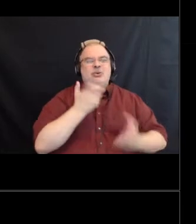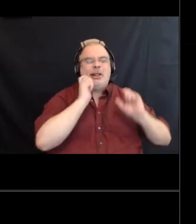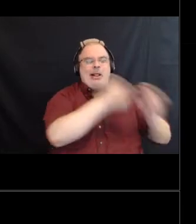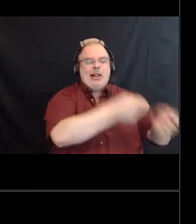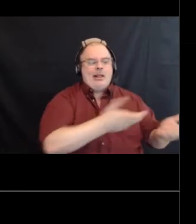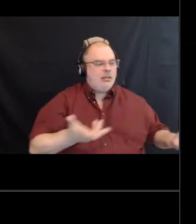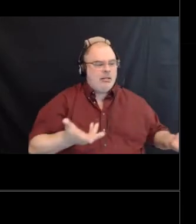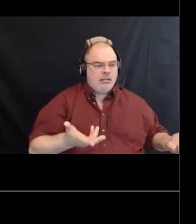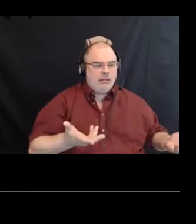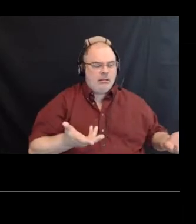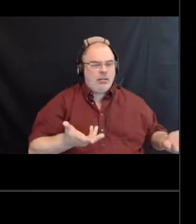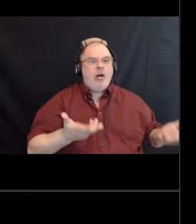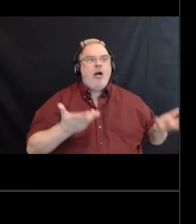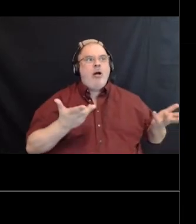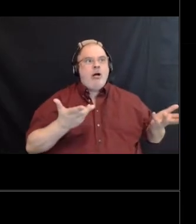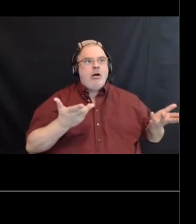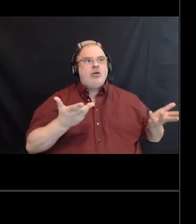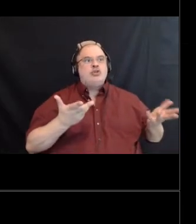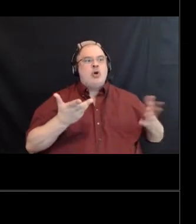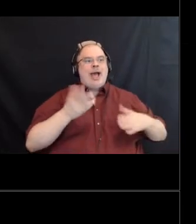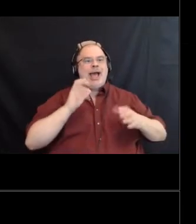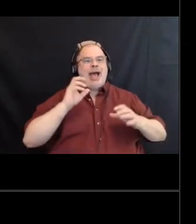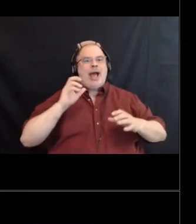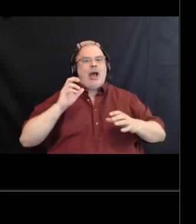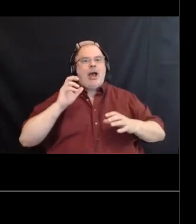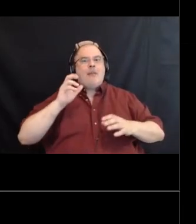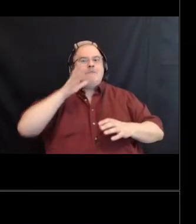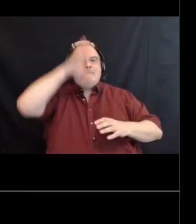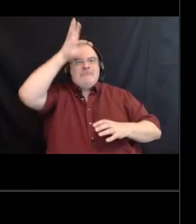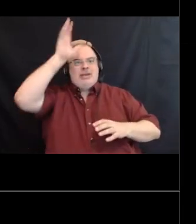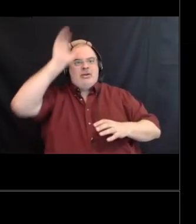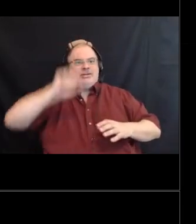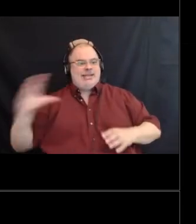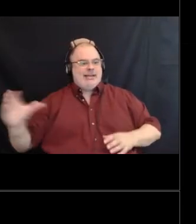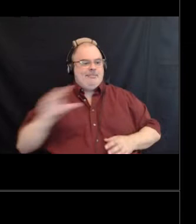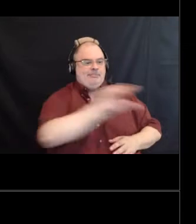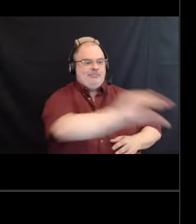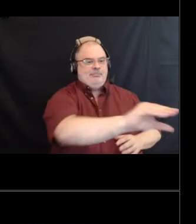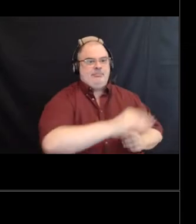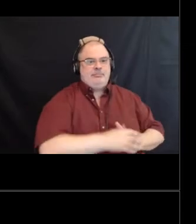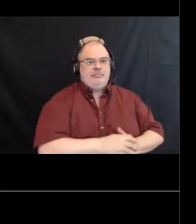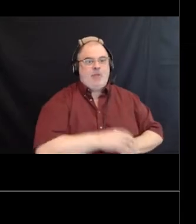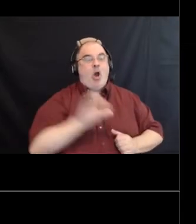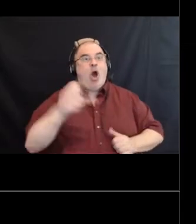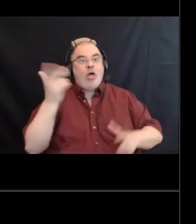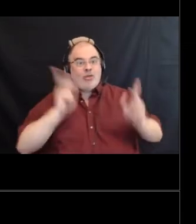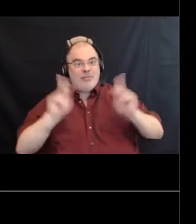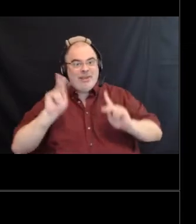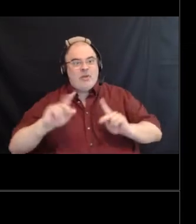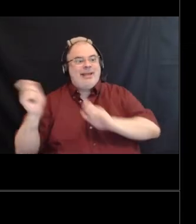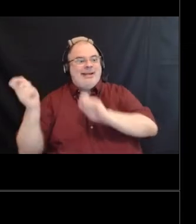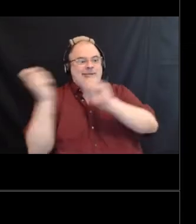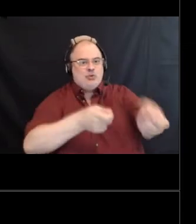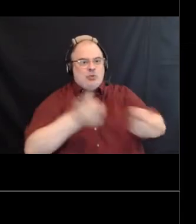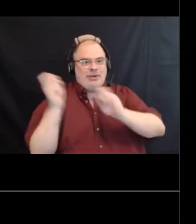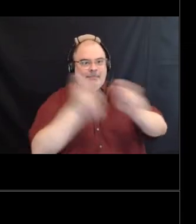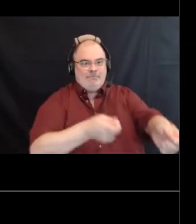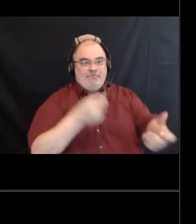them something tangible. They can open up an Able account, put up a gifting page, and allow people to contribute to their Able account